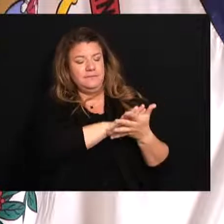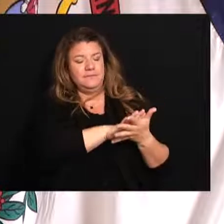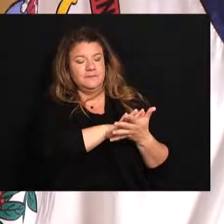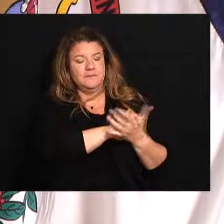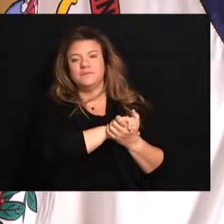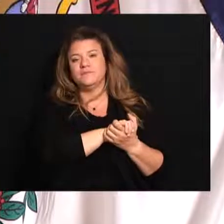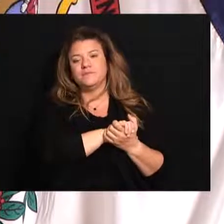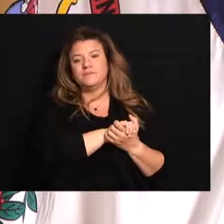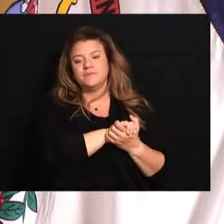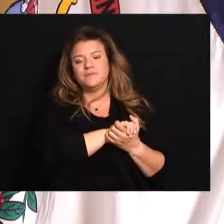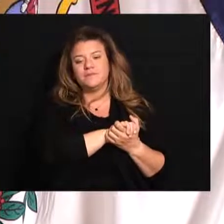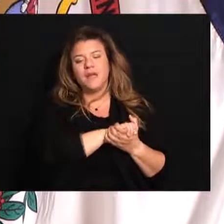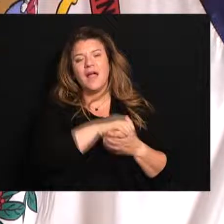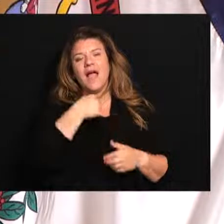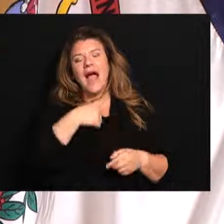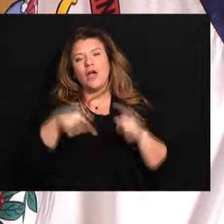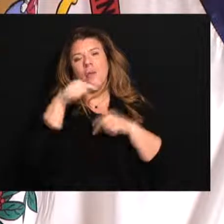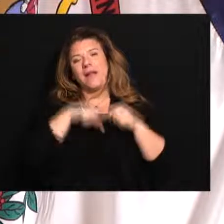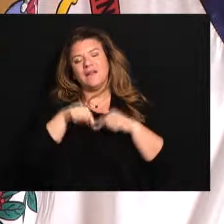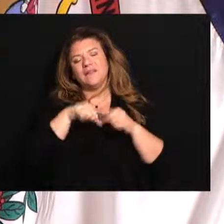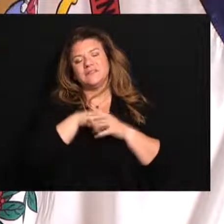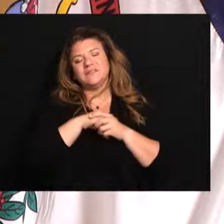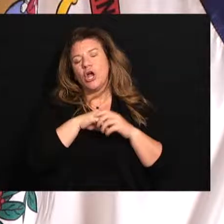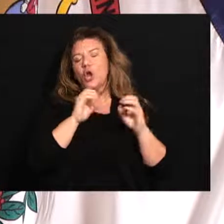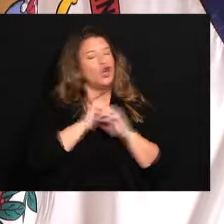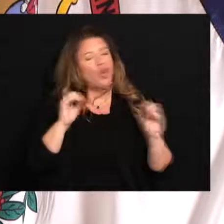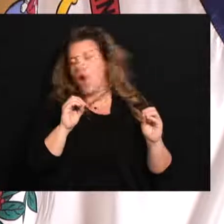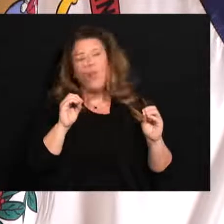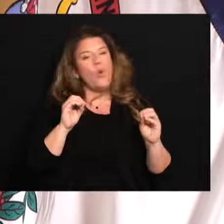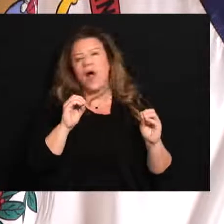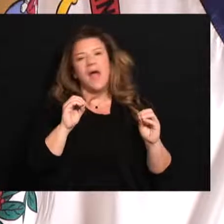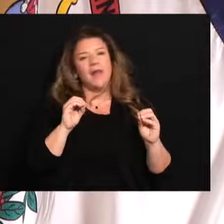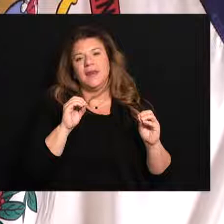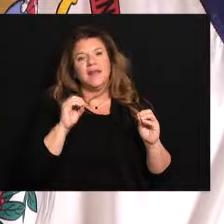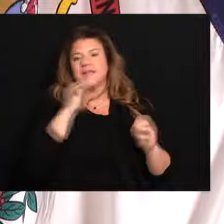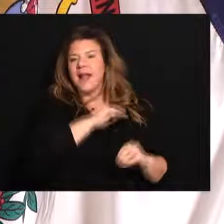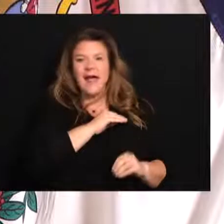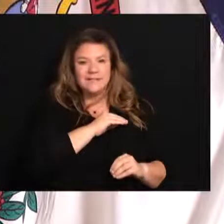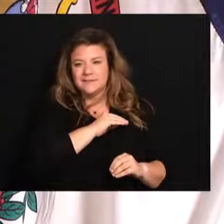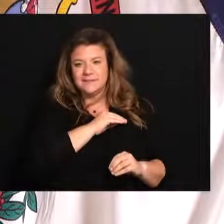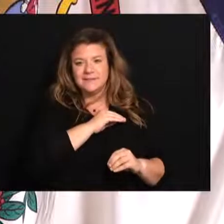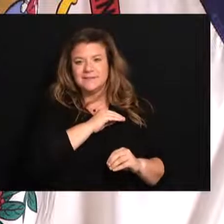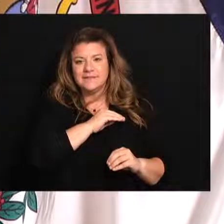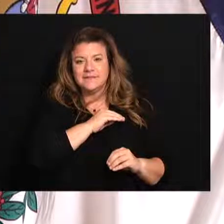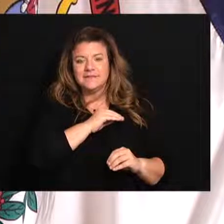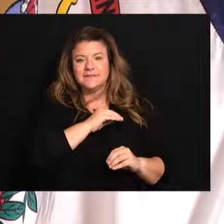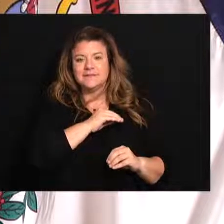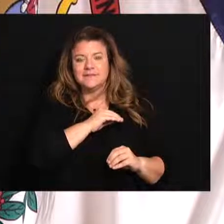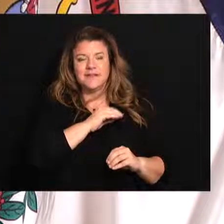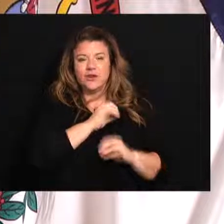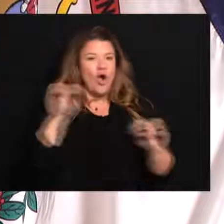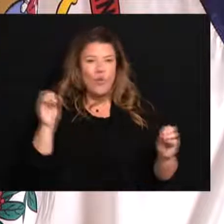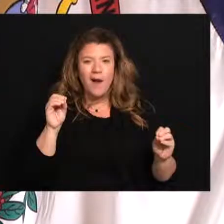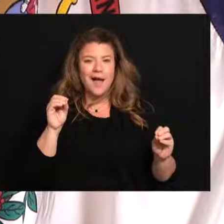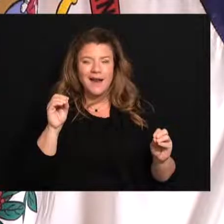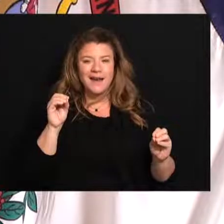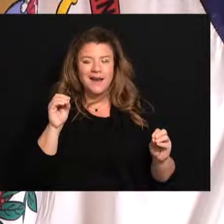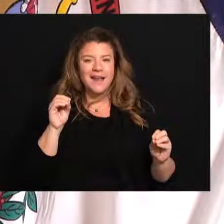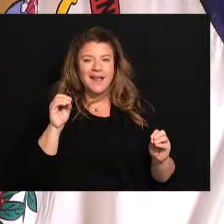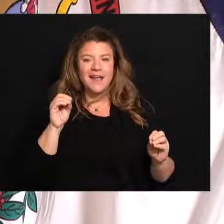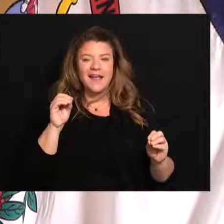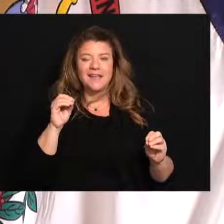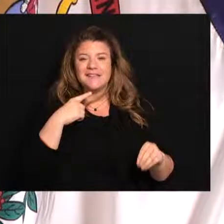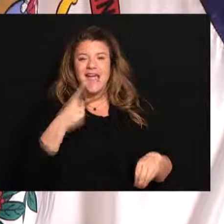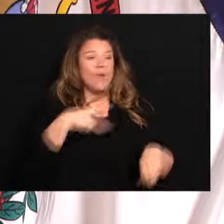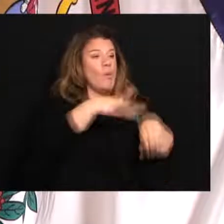Charles, I go back to this. Nobody's crying wolf here. Nobody needs to do that. Nobody's crying alarm,